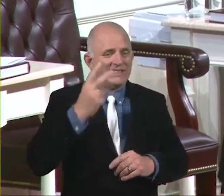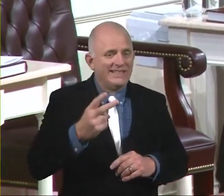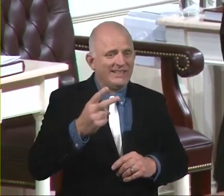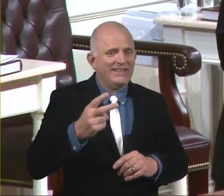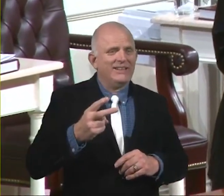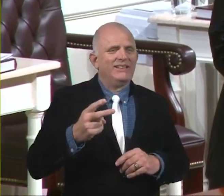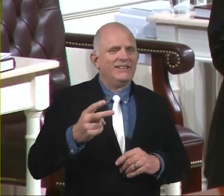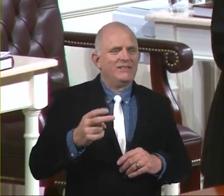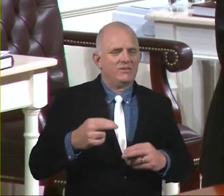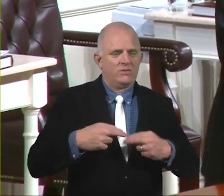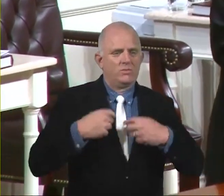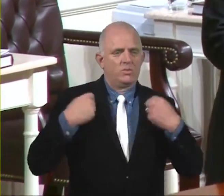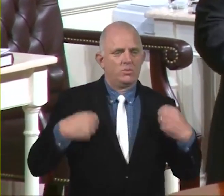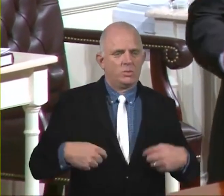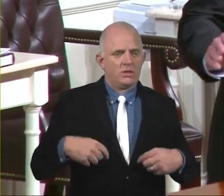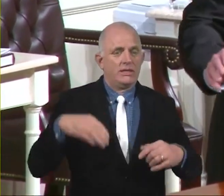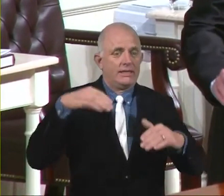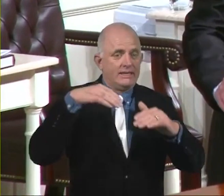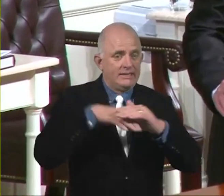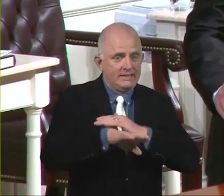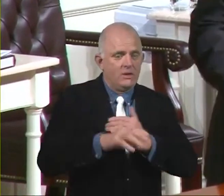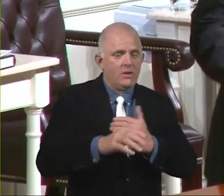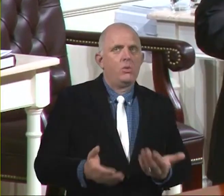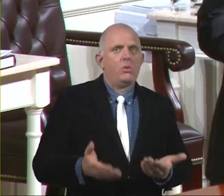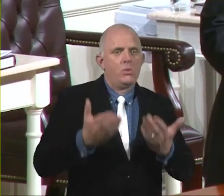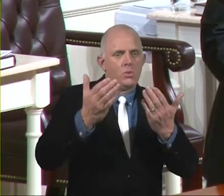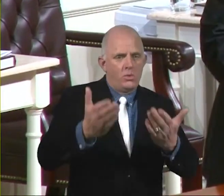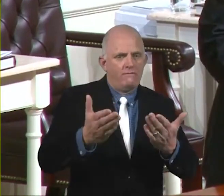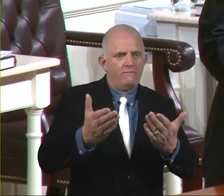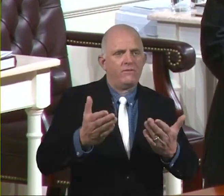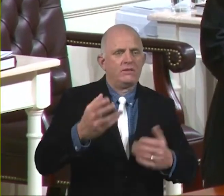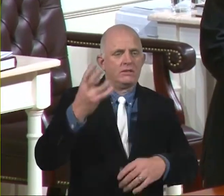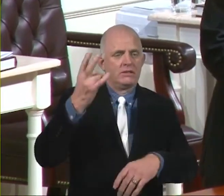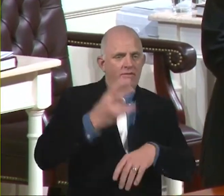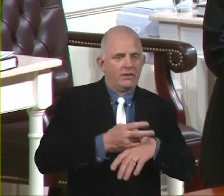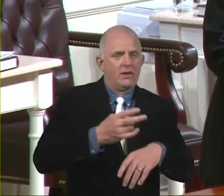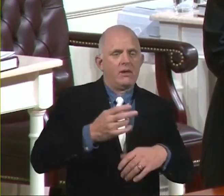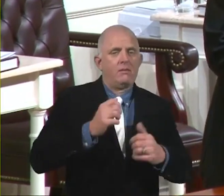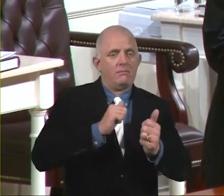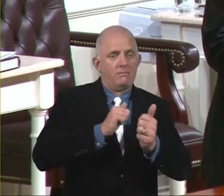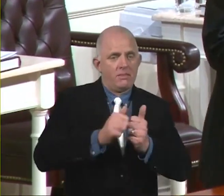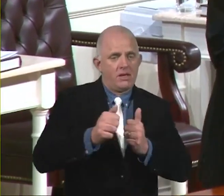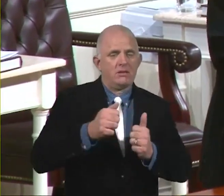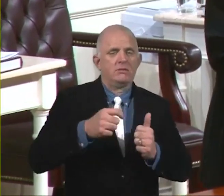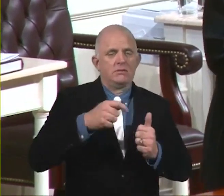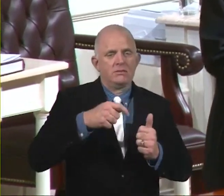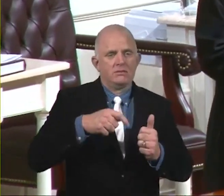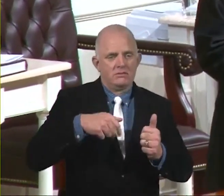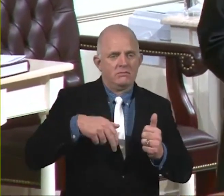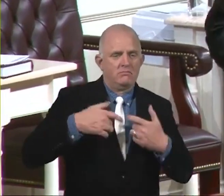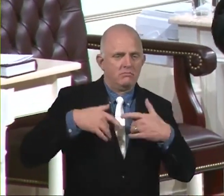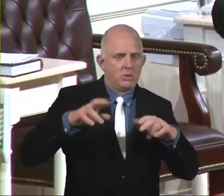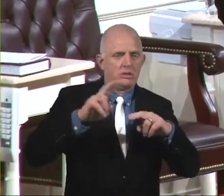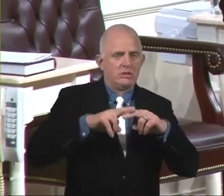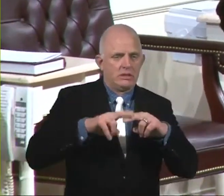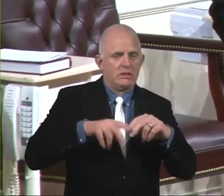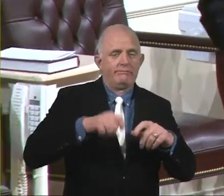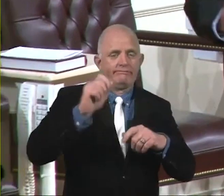he's offering his blood. 7 times he passed before the mercy seat. And then he would get back out